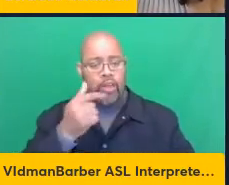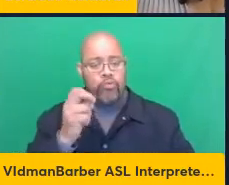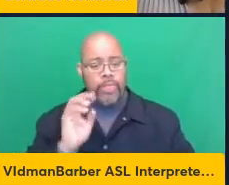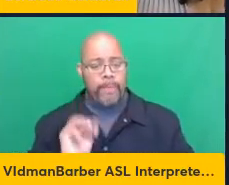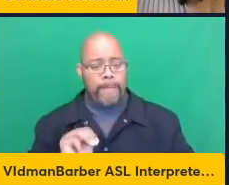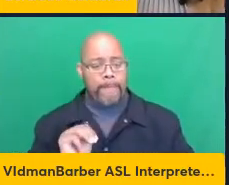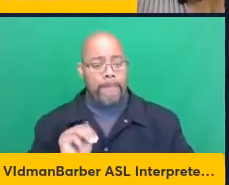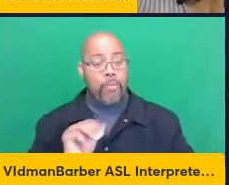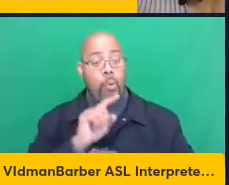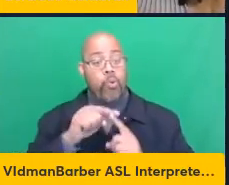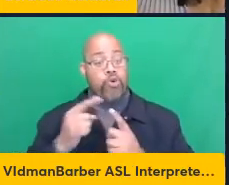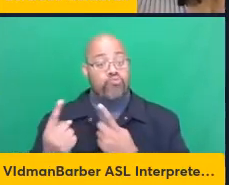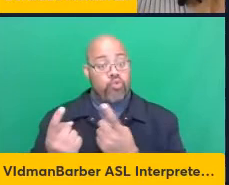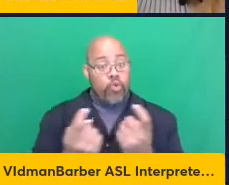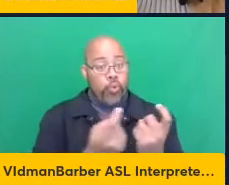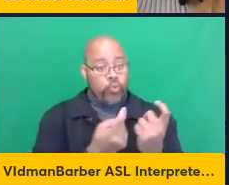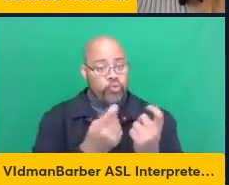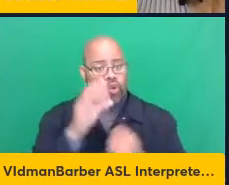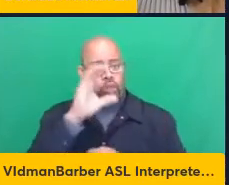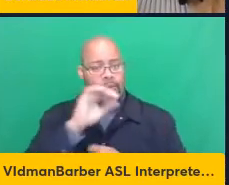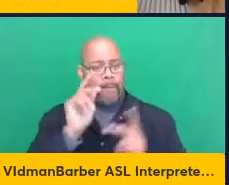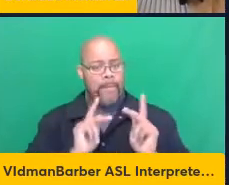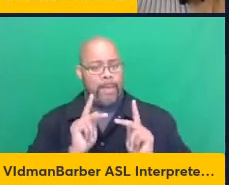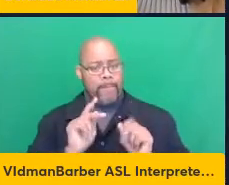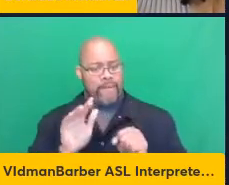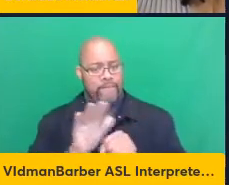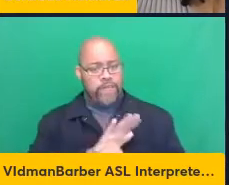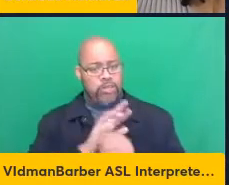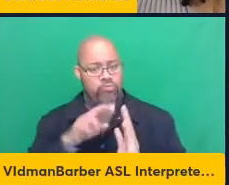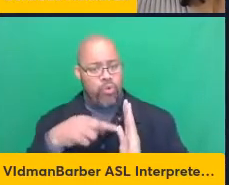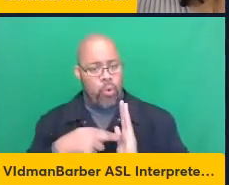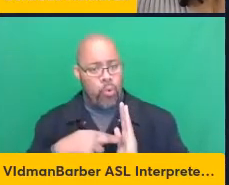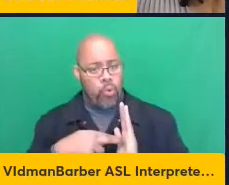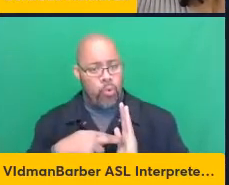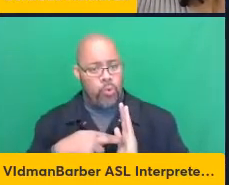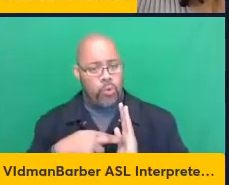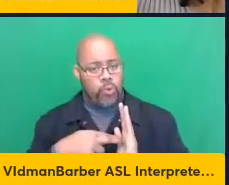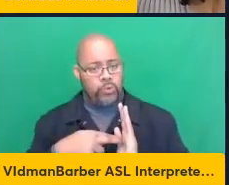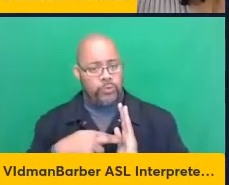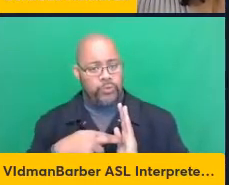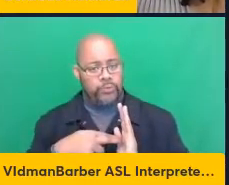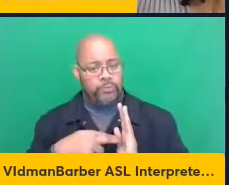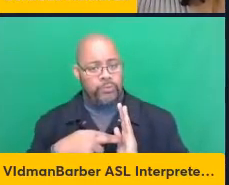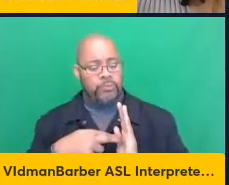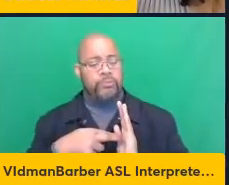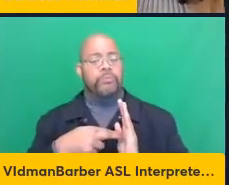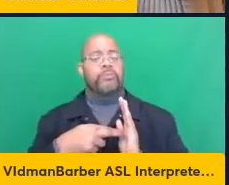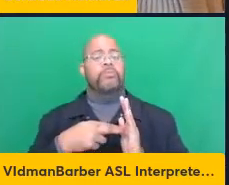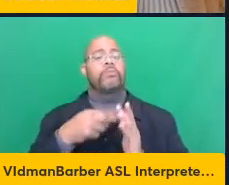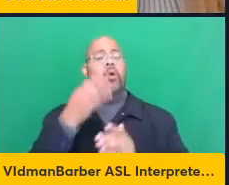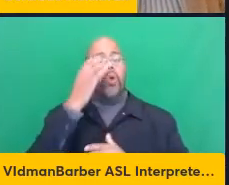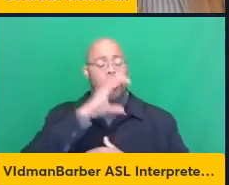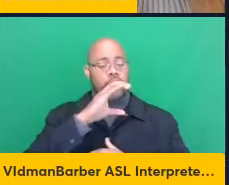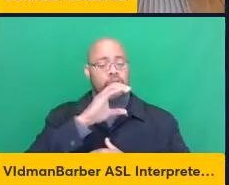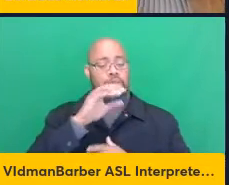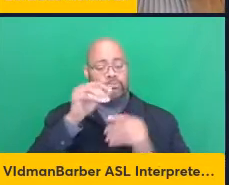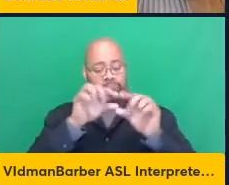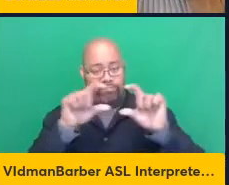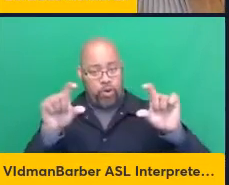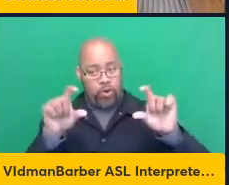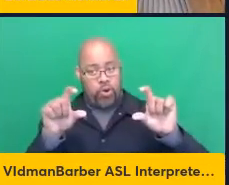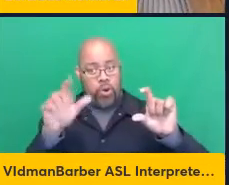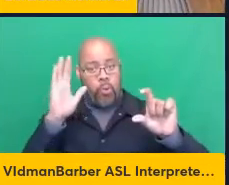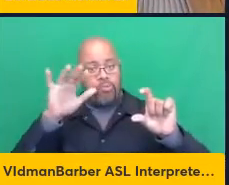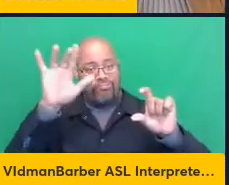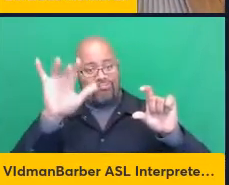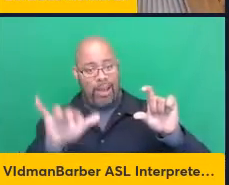when recruiters are looking for people to fill roles, they're going to go to the search bar. When they go to the search bar, they're going to type